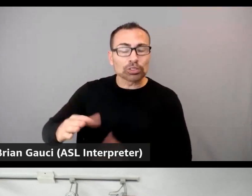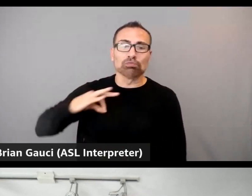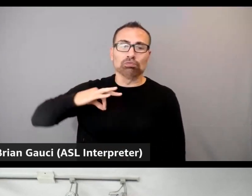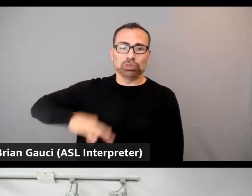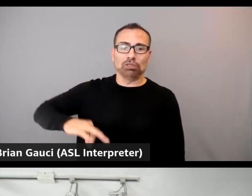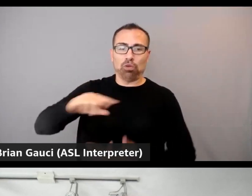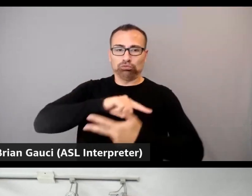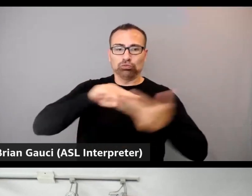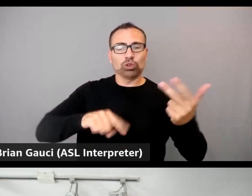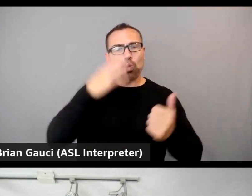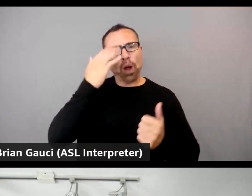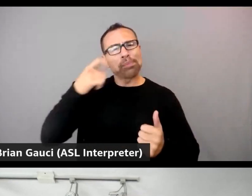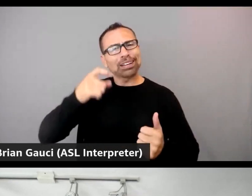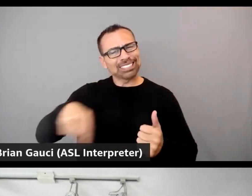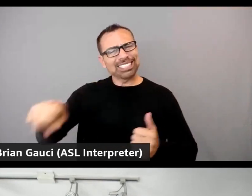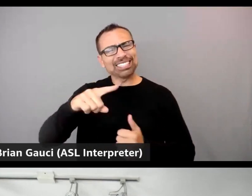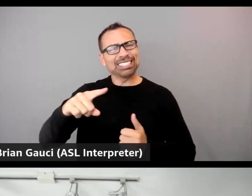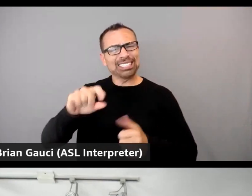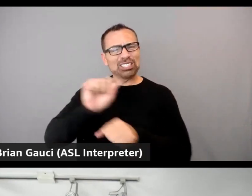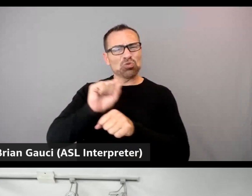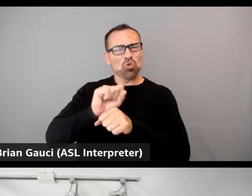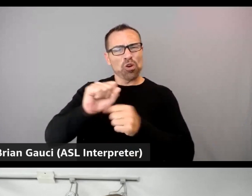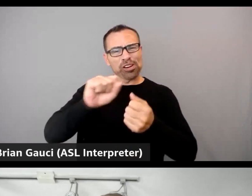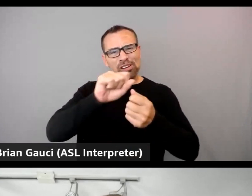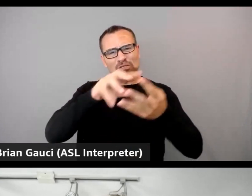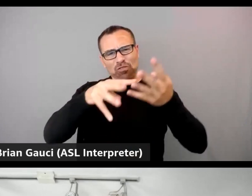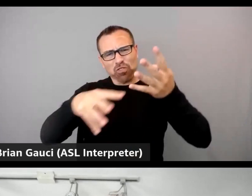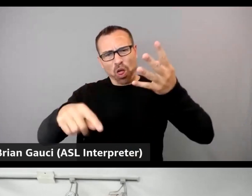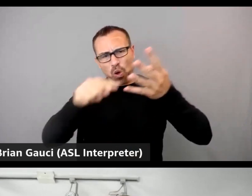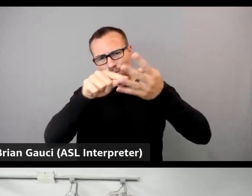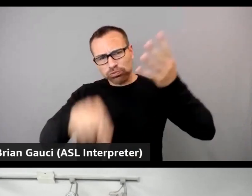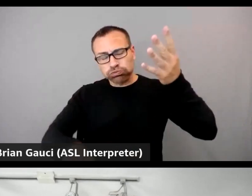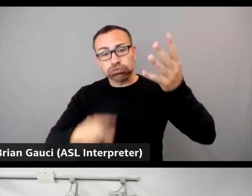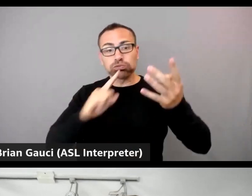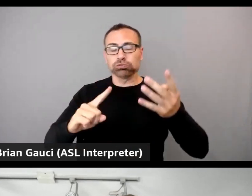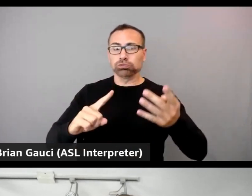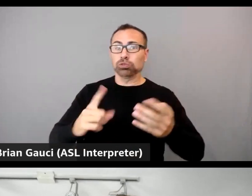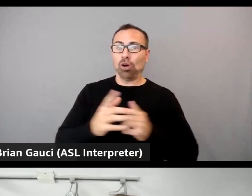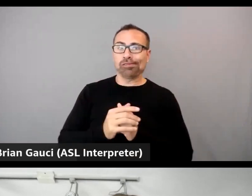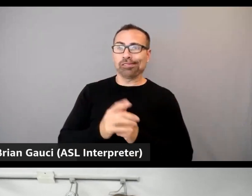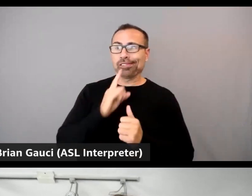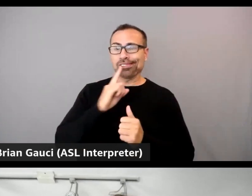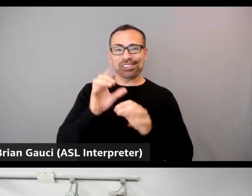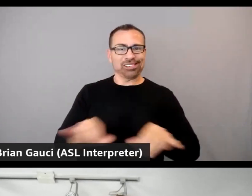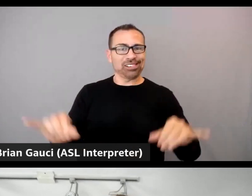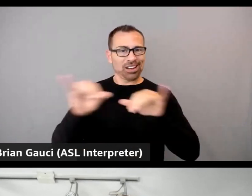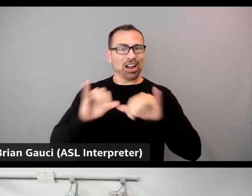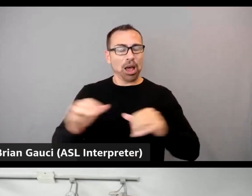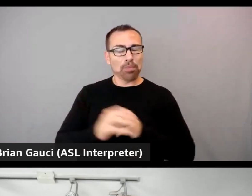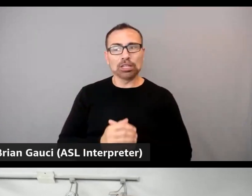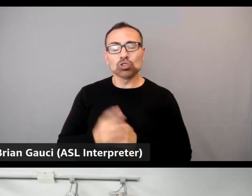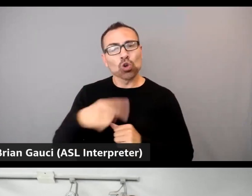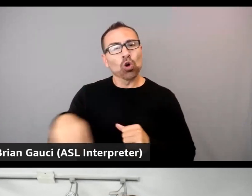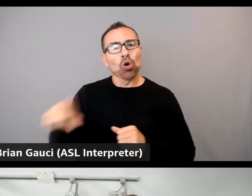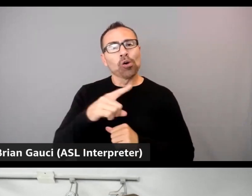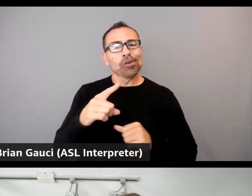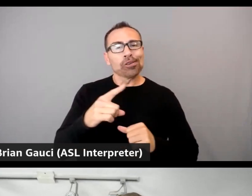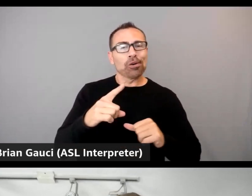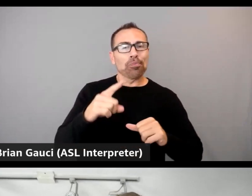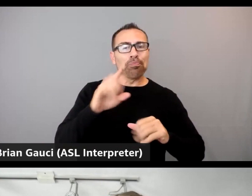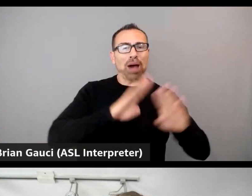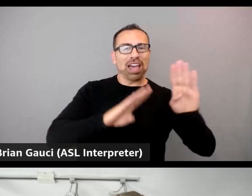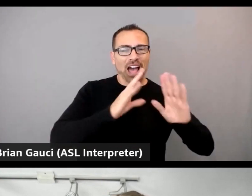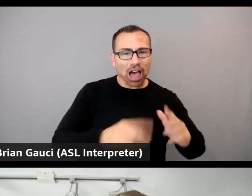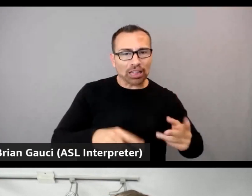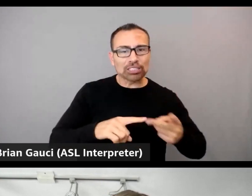workflows. And what this really enables bioinformaticians, computational biologists, and scientists, and data scientists